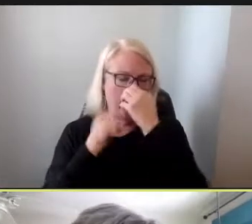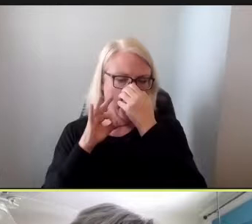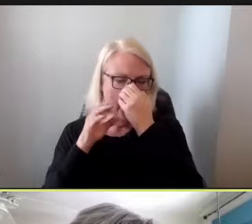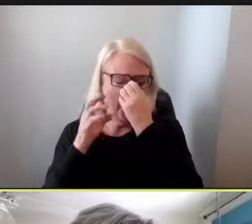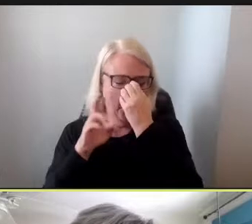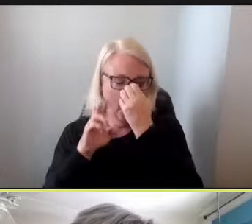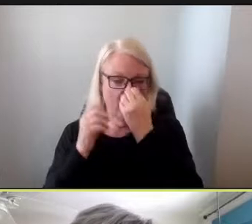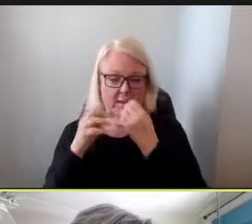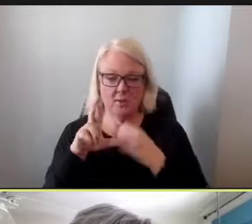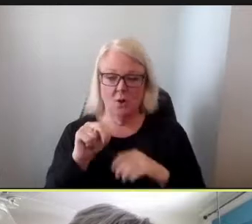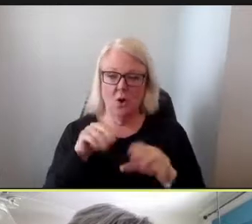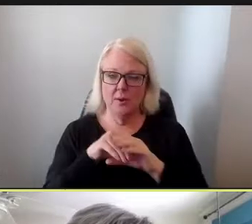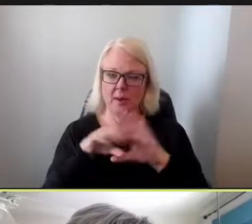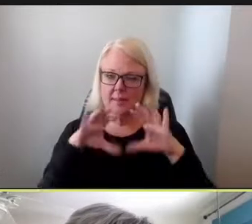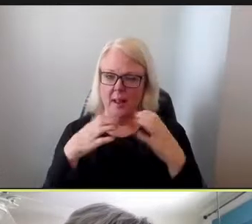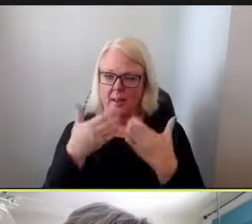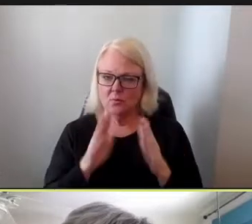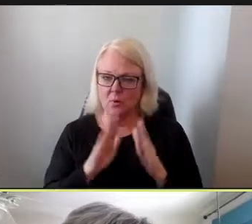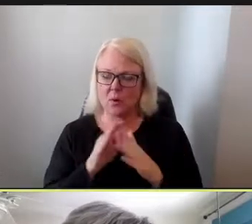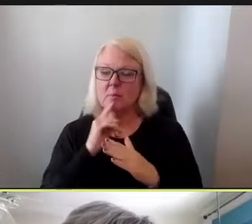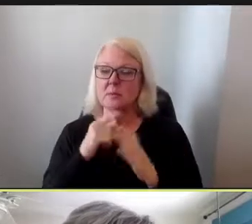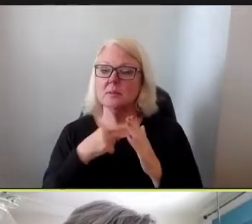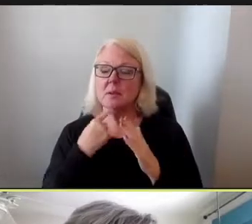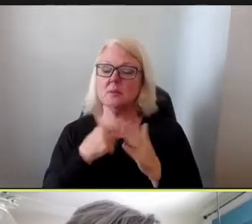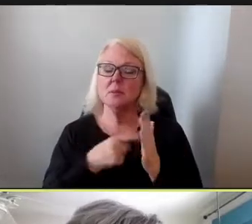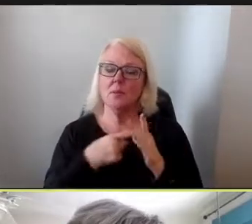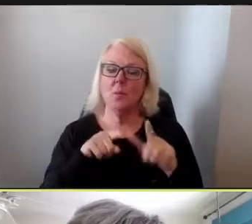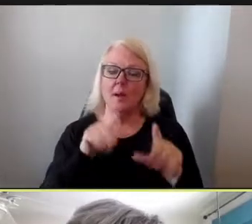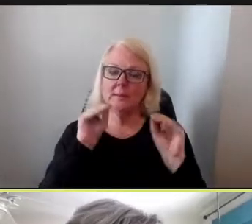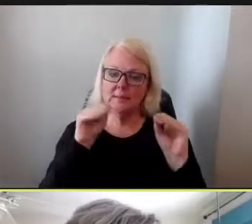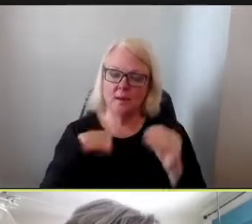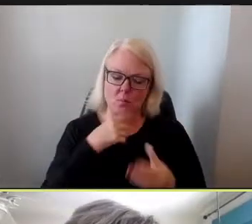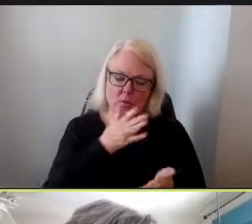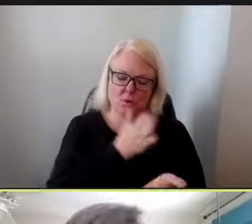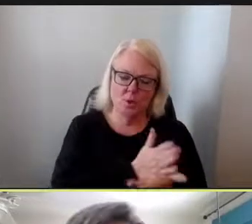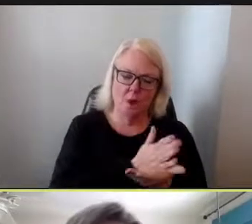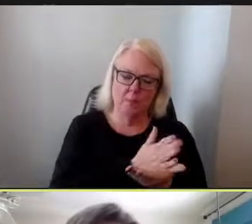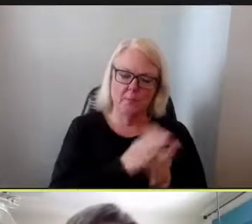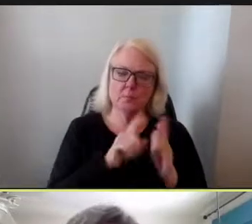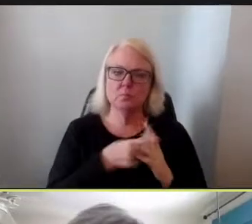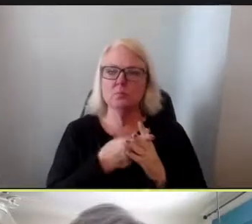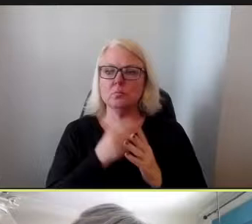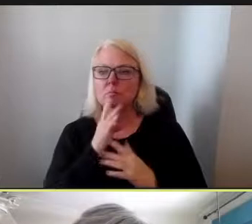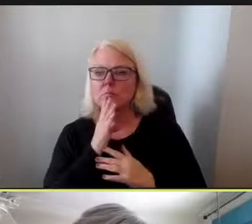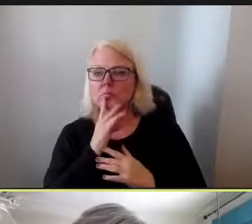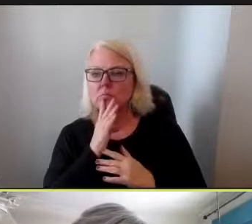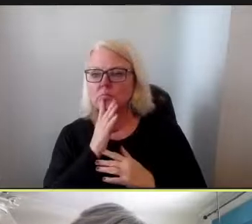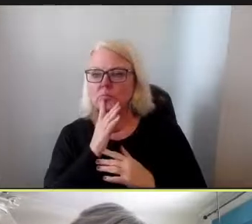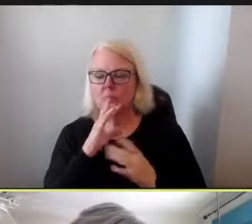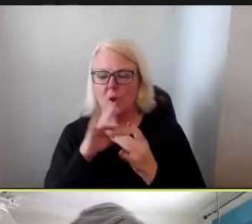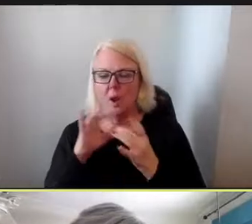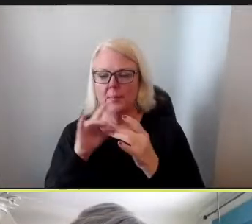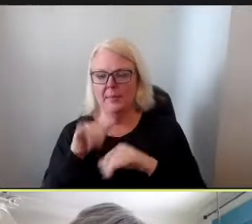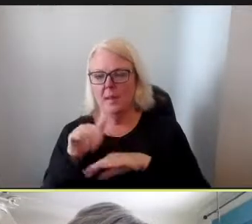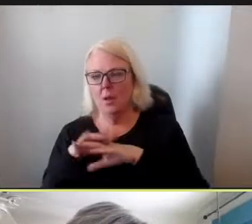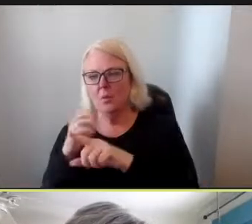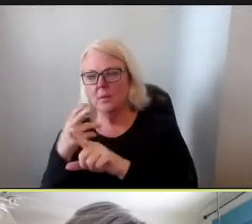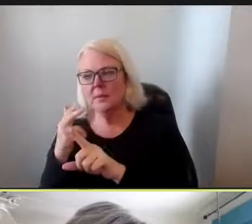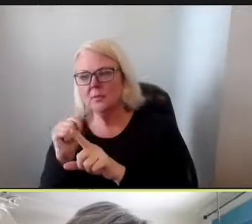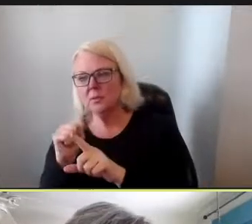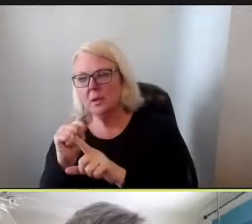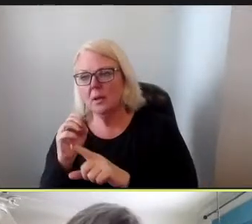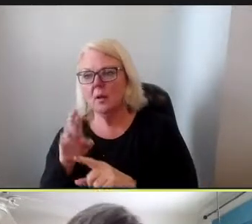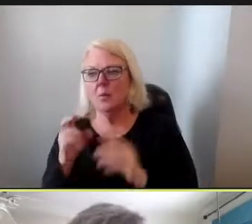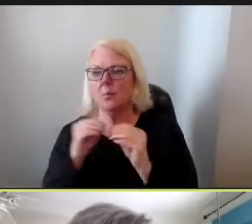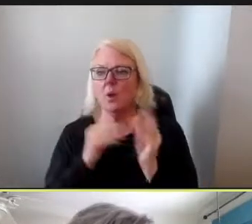the classroom? So at times while teaching, I will pause and start vocalizing comments that are coming through on the chat, or